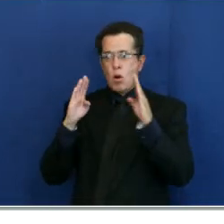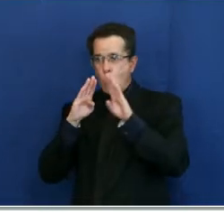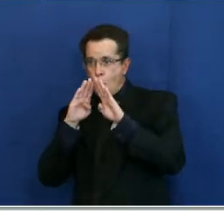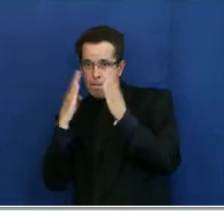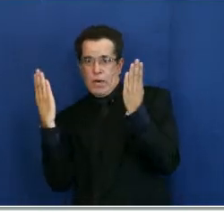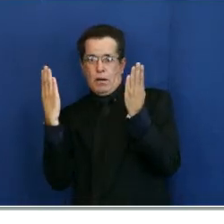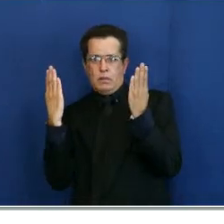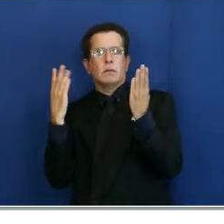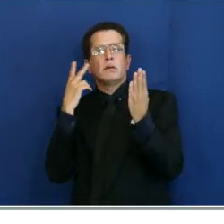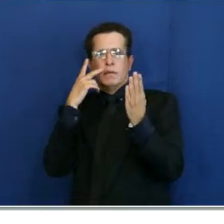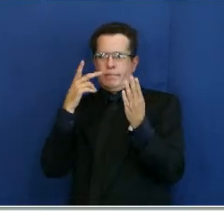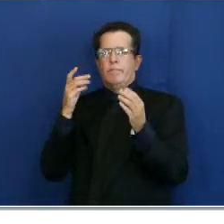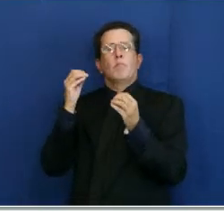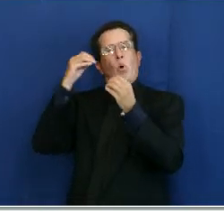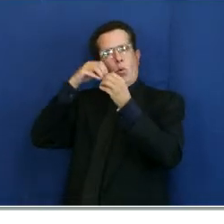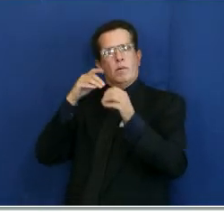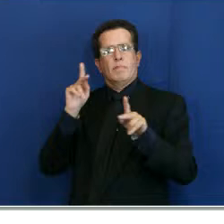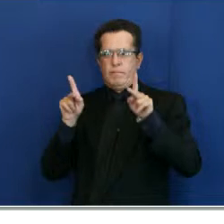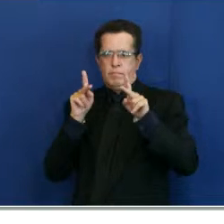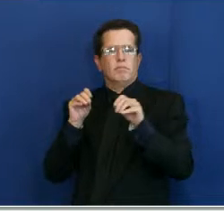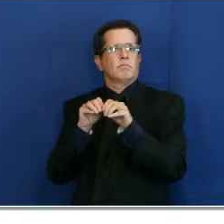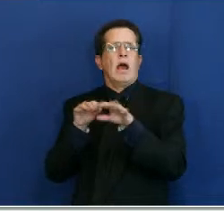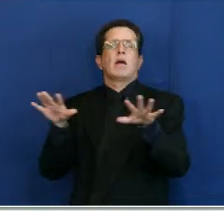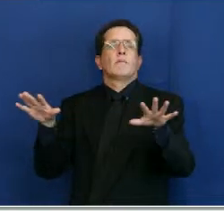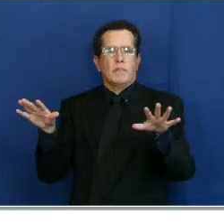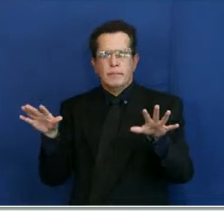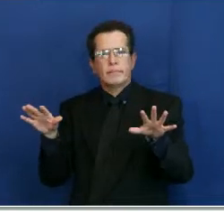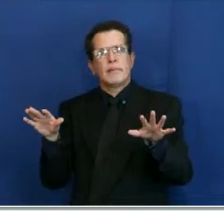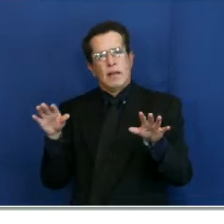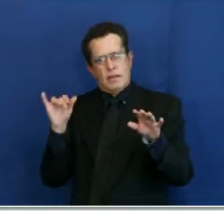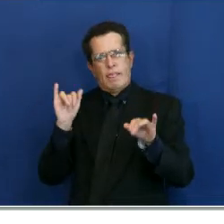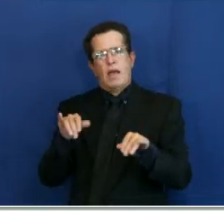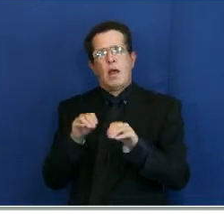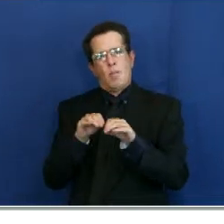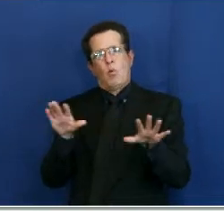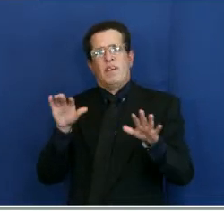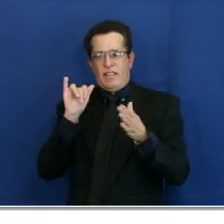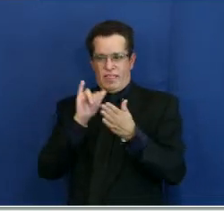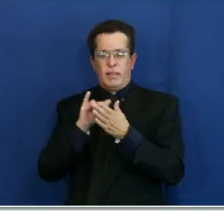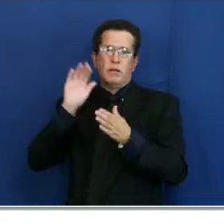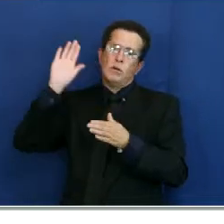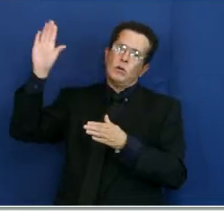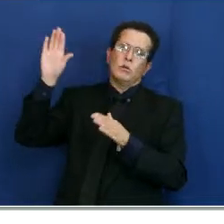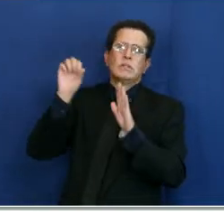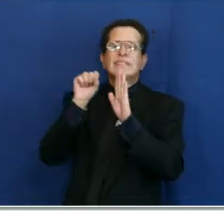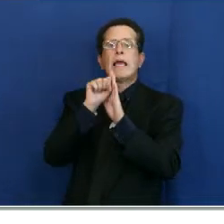the increasing number of cases and outbreaks, the state